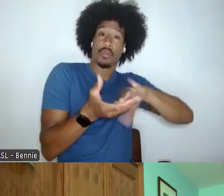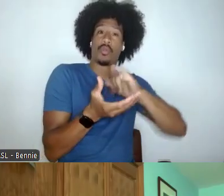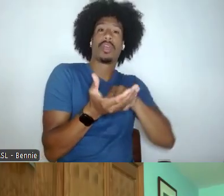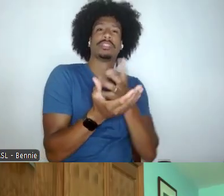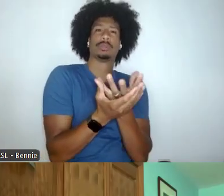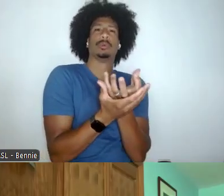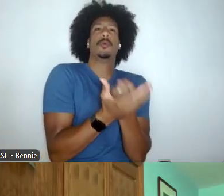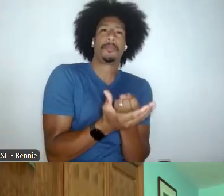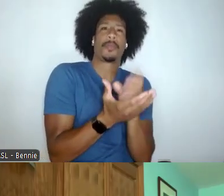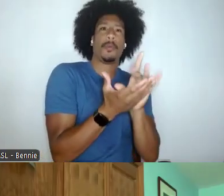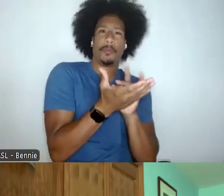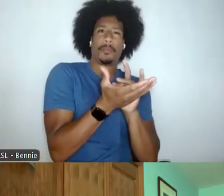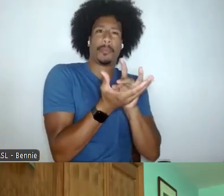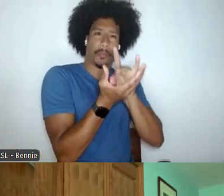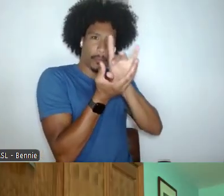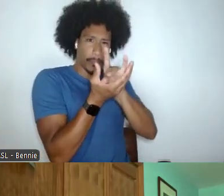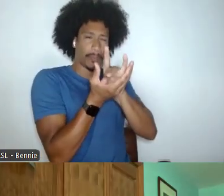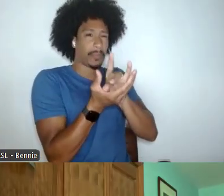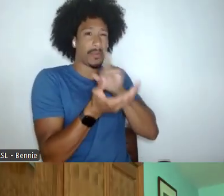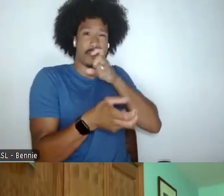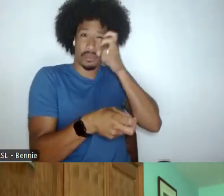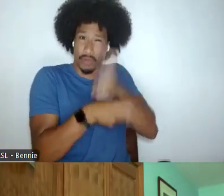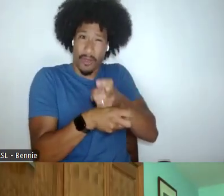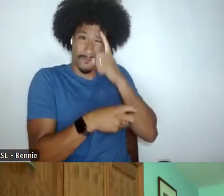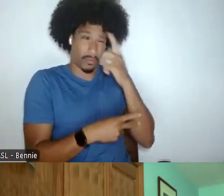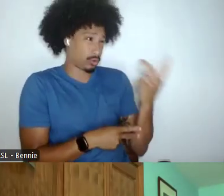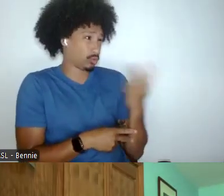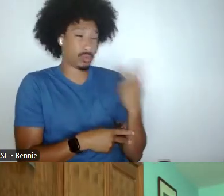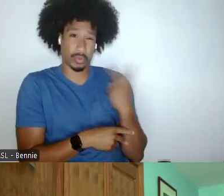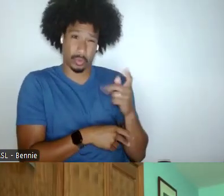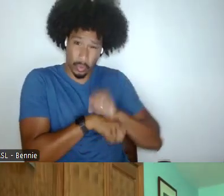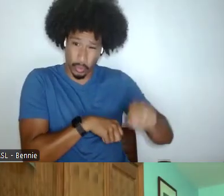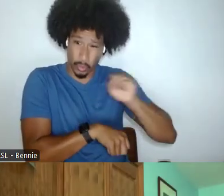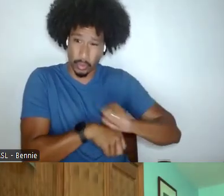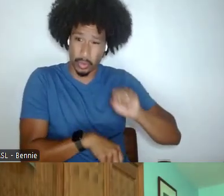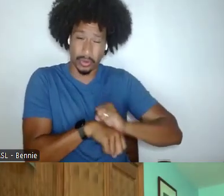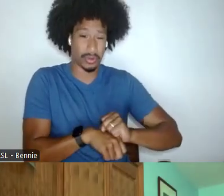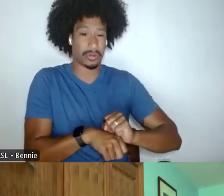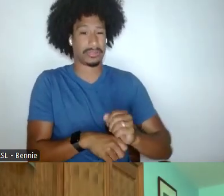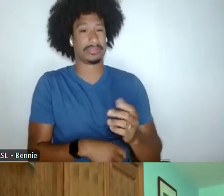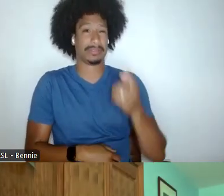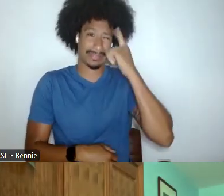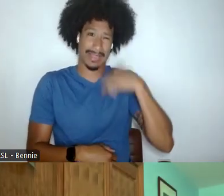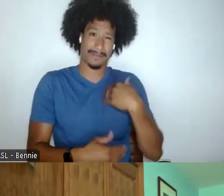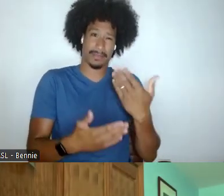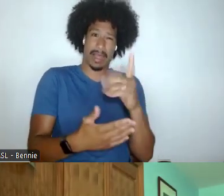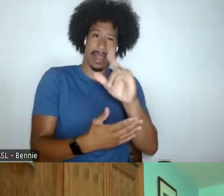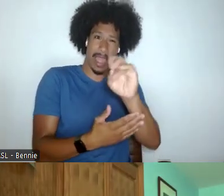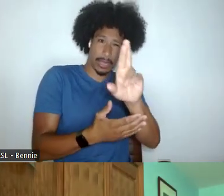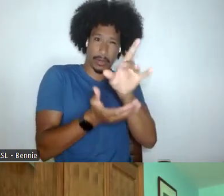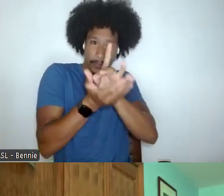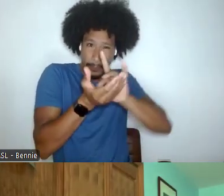for two people to do, to pull out this one, like well-fitted liner to a prosthetic socket and put